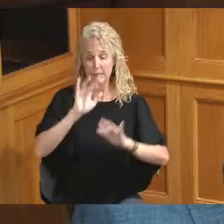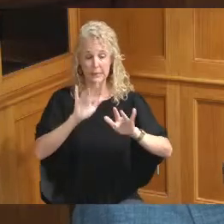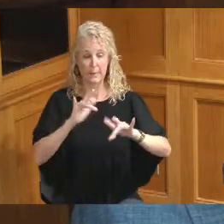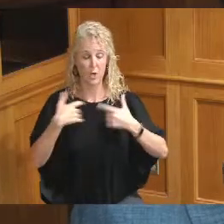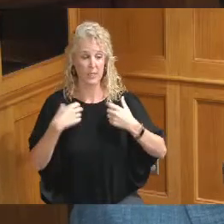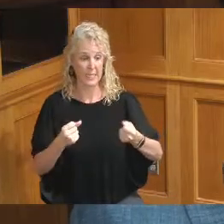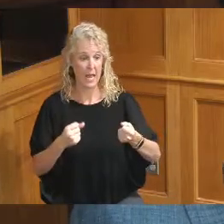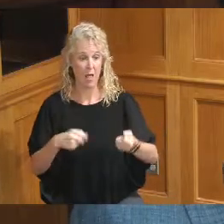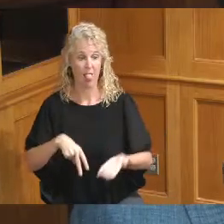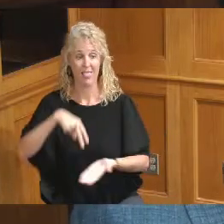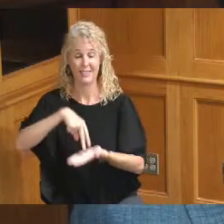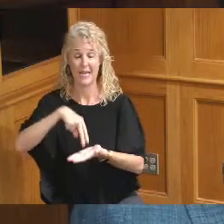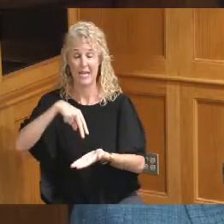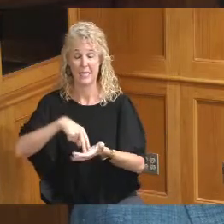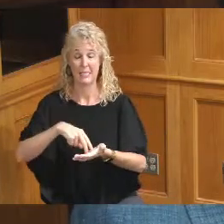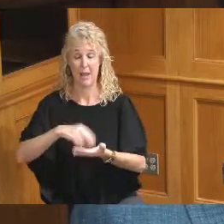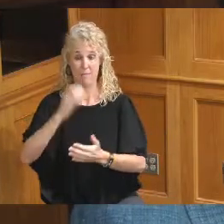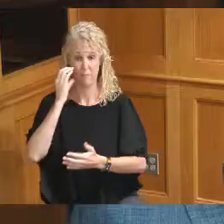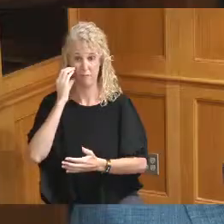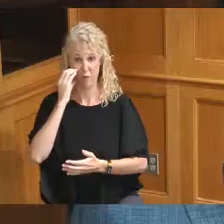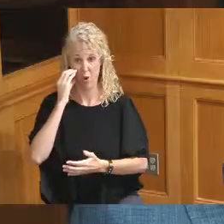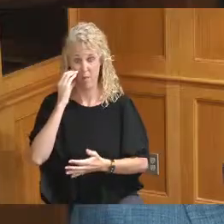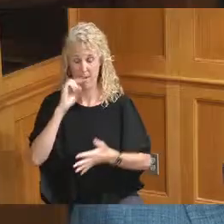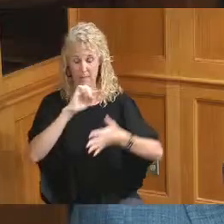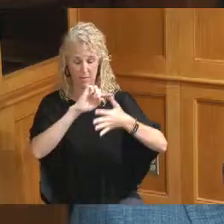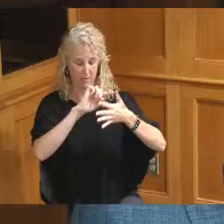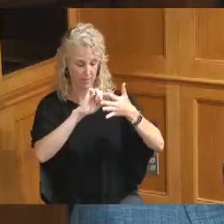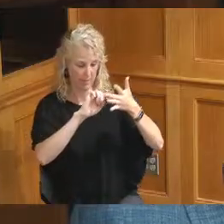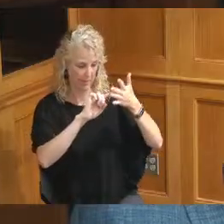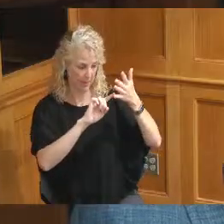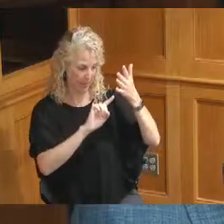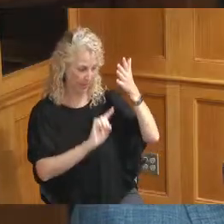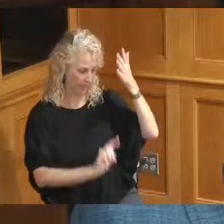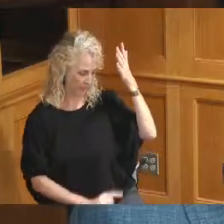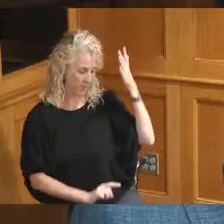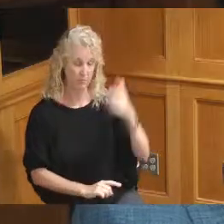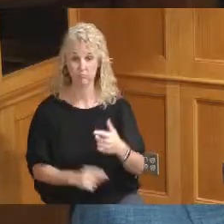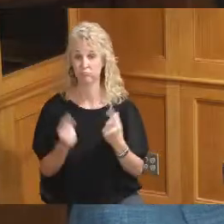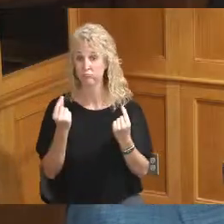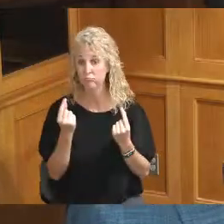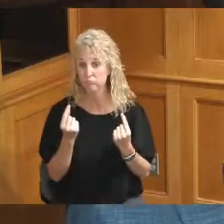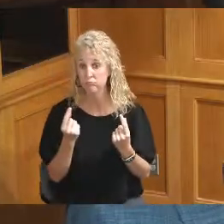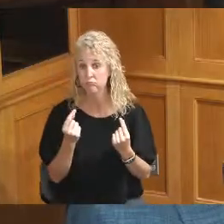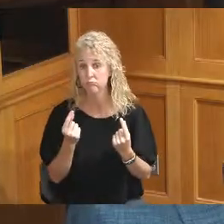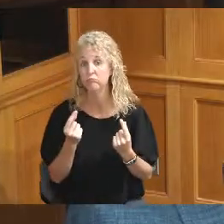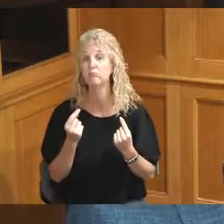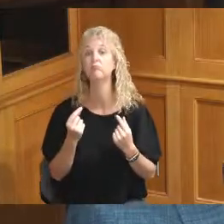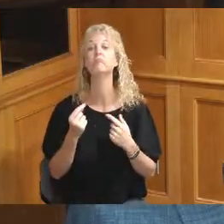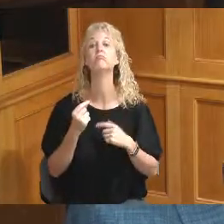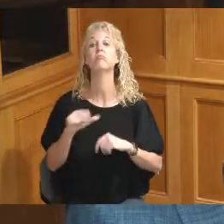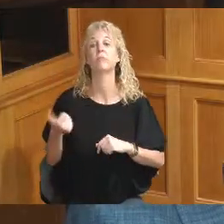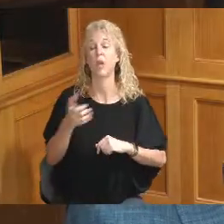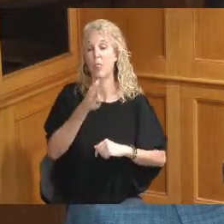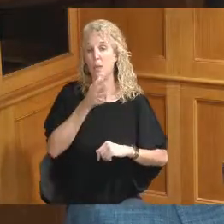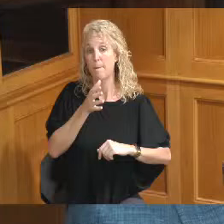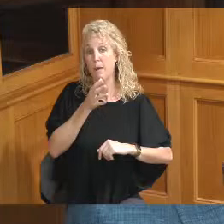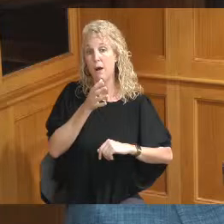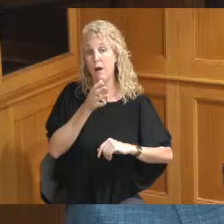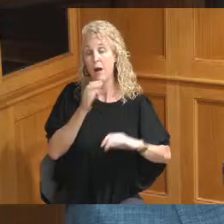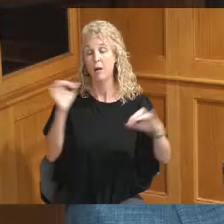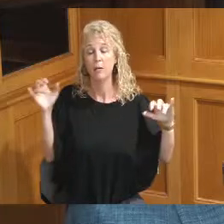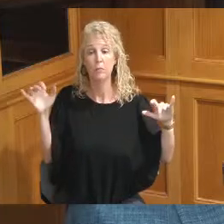and many more. But this is Moms Come Talk About How Do We Keep Our